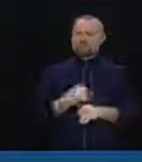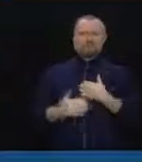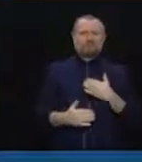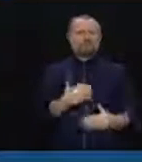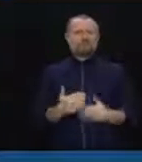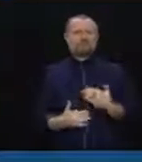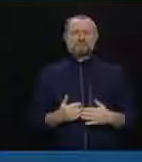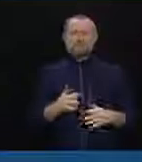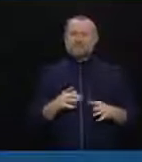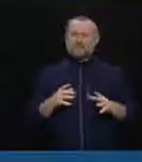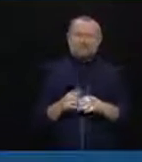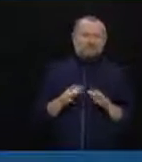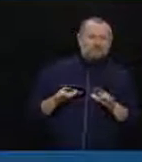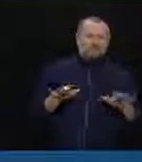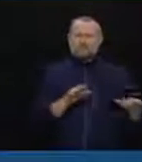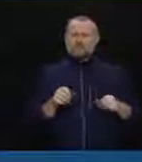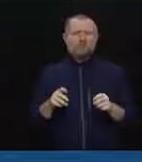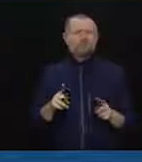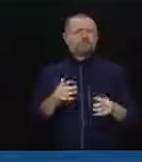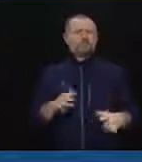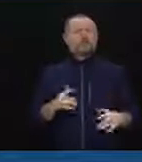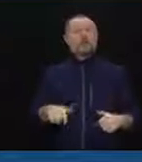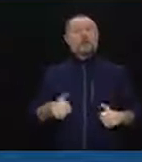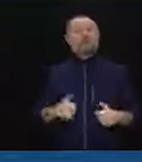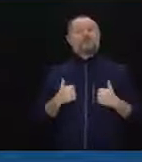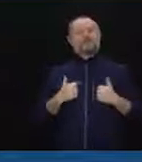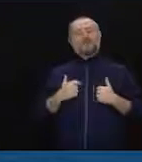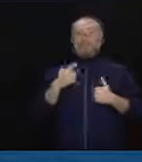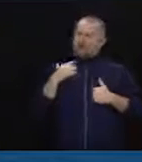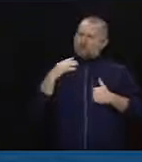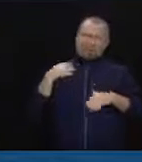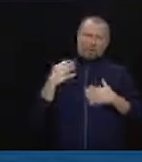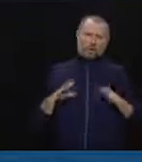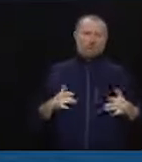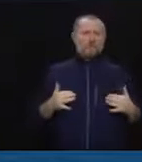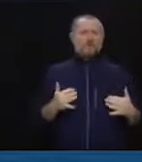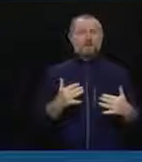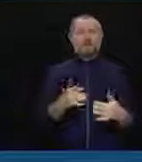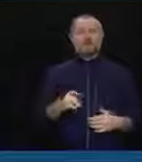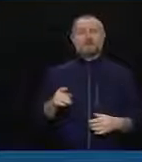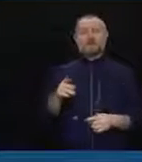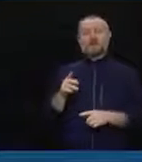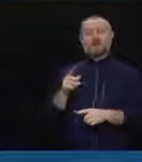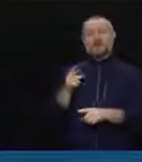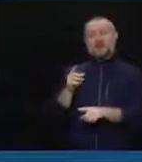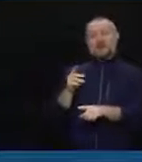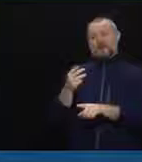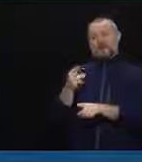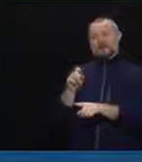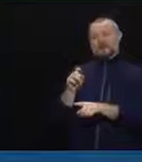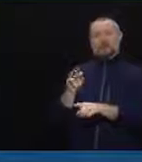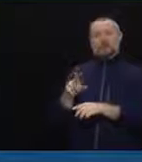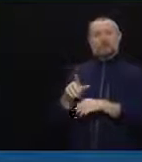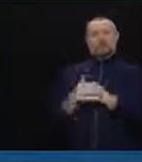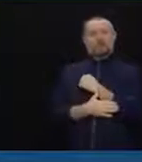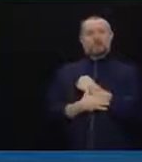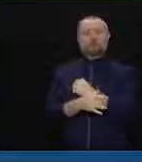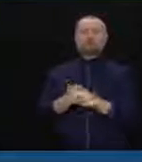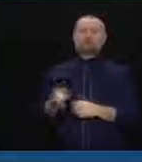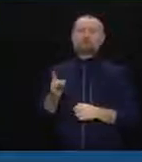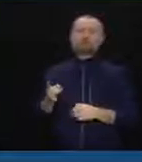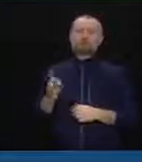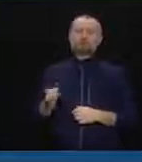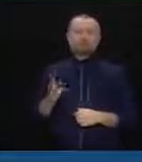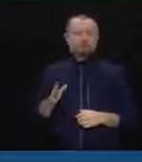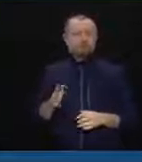lives in Ulster County, which was hard hit. Also, Dr. Bassett, who has been doing an amazing job as our Commissioner of Health, going